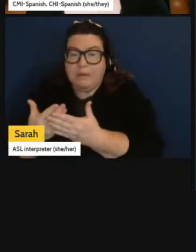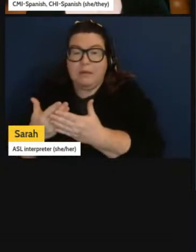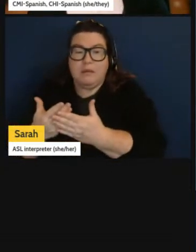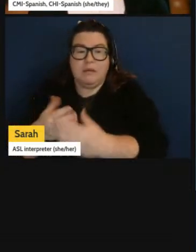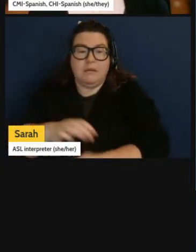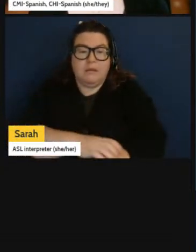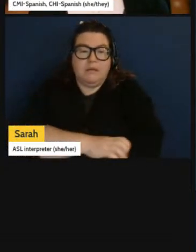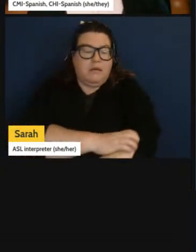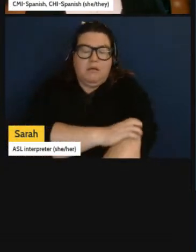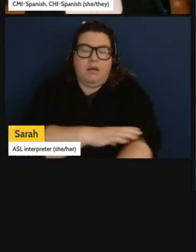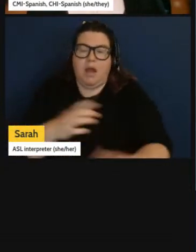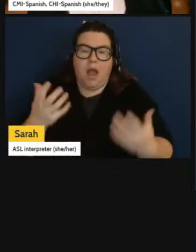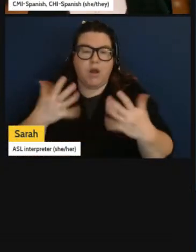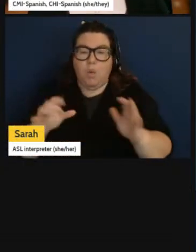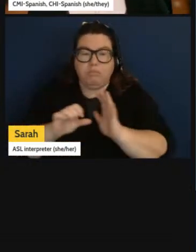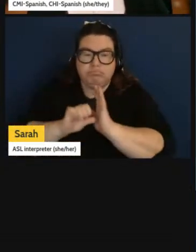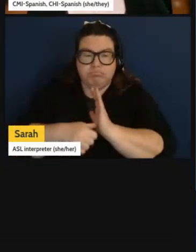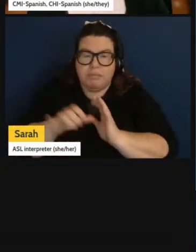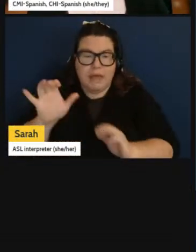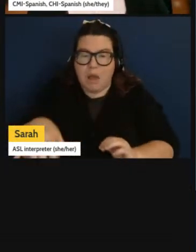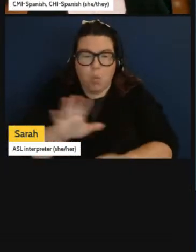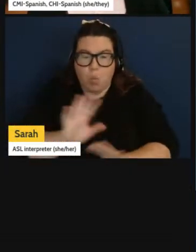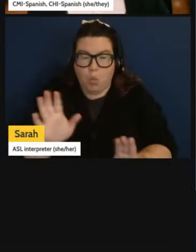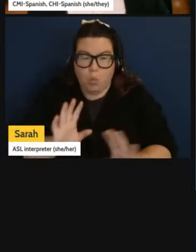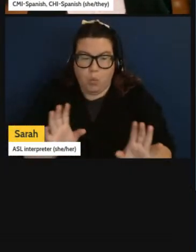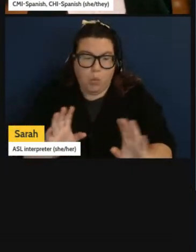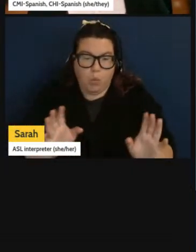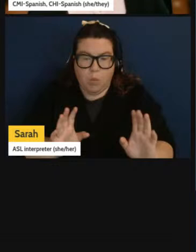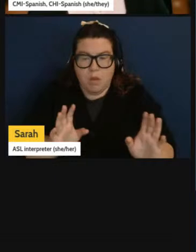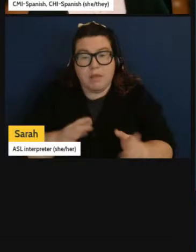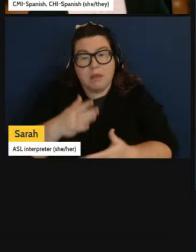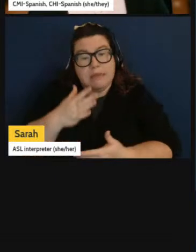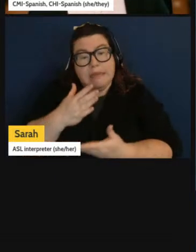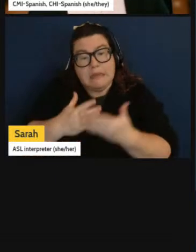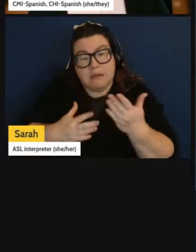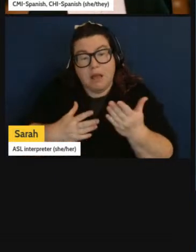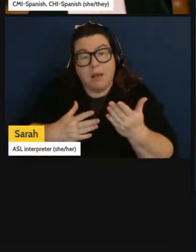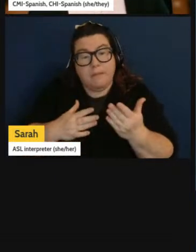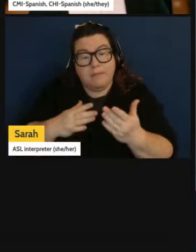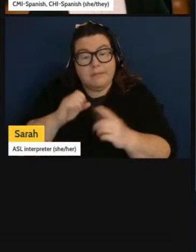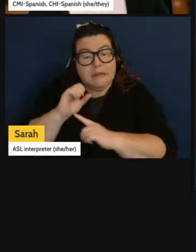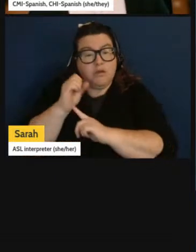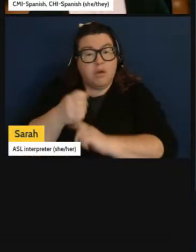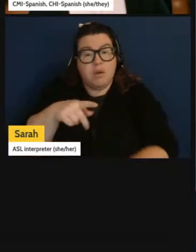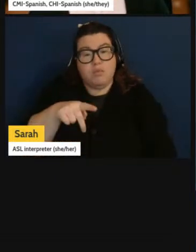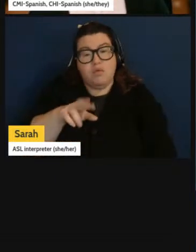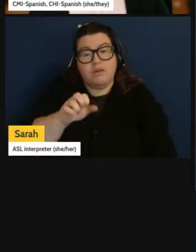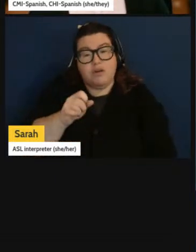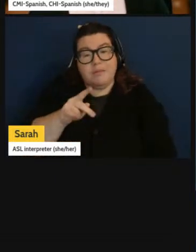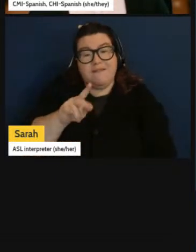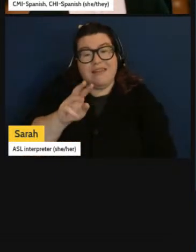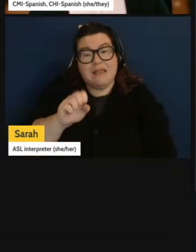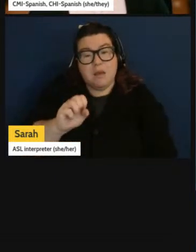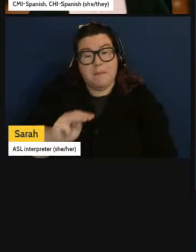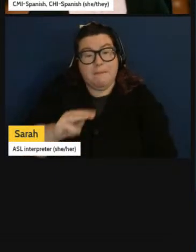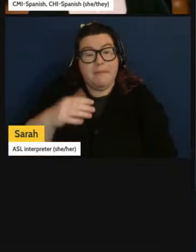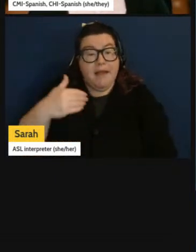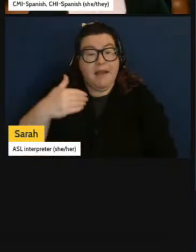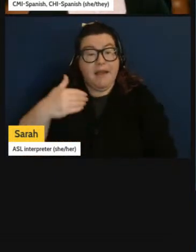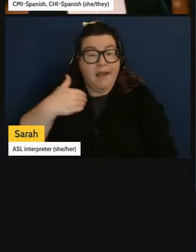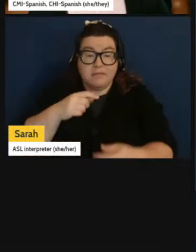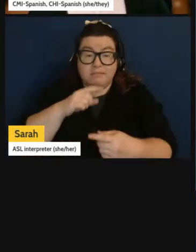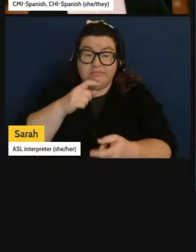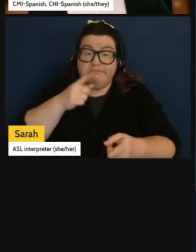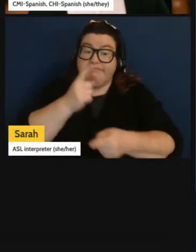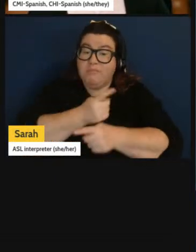I don't want to give that impression, because there are some instances in which prescriptivism does have a place. So